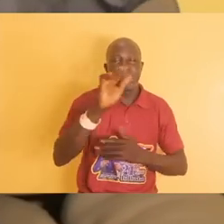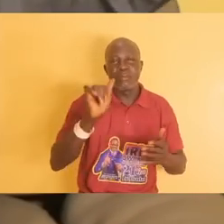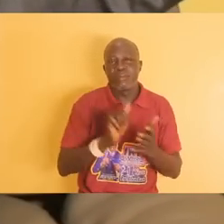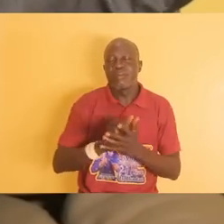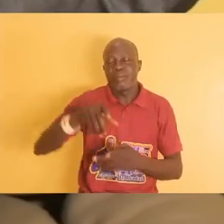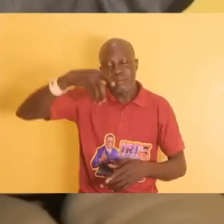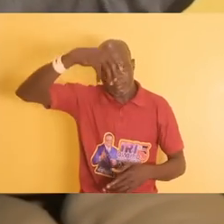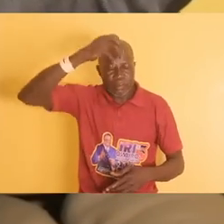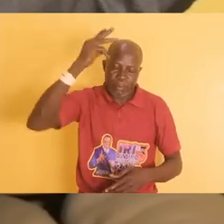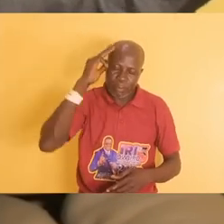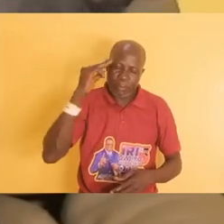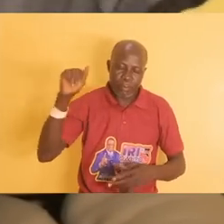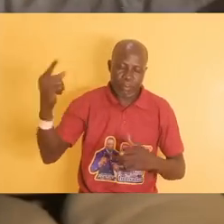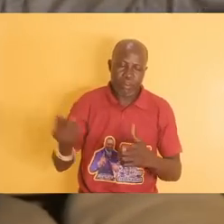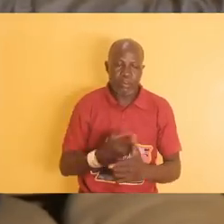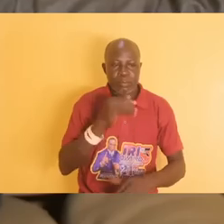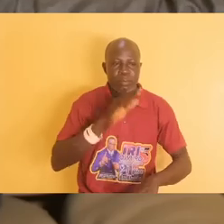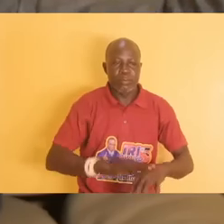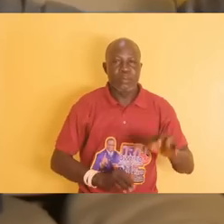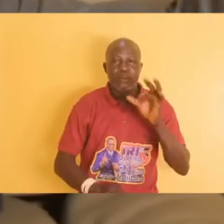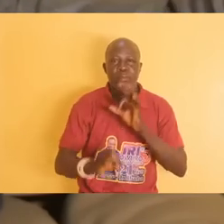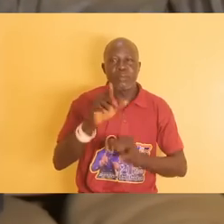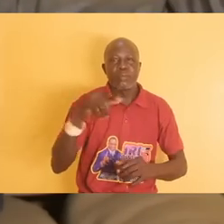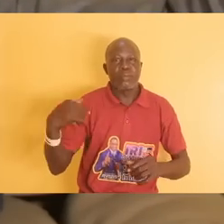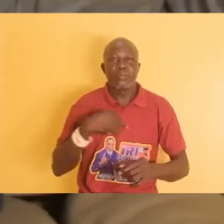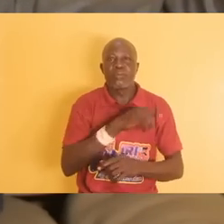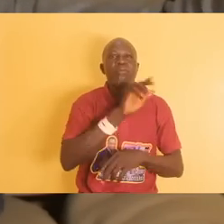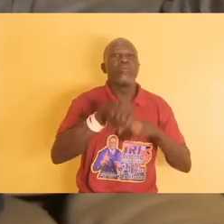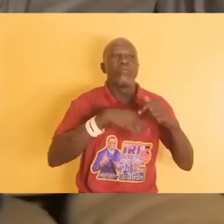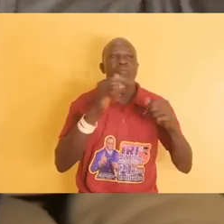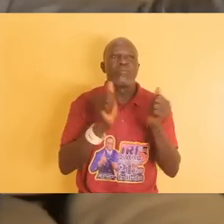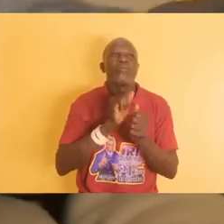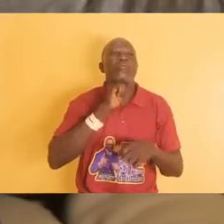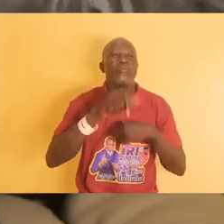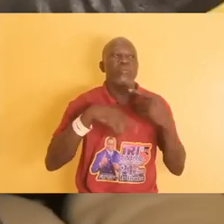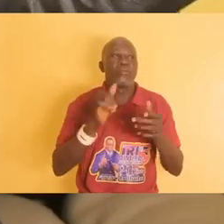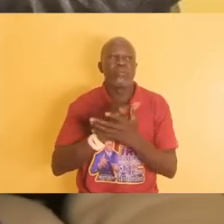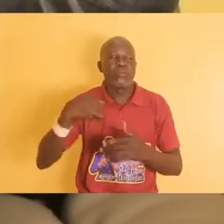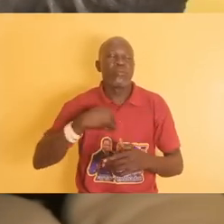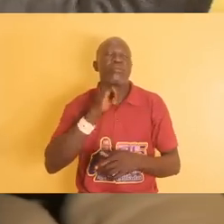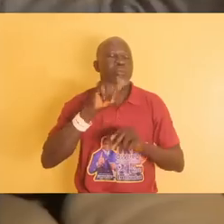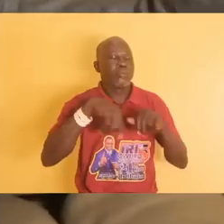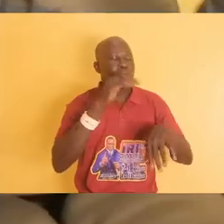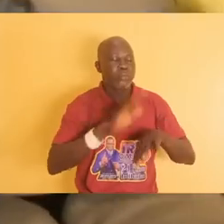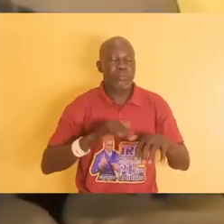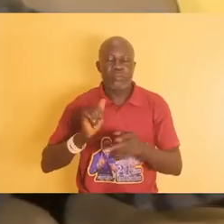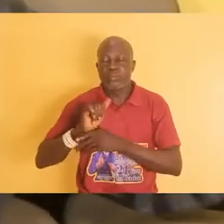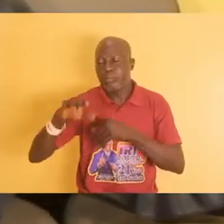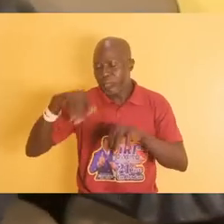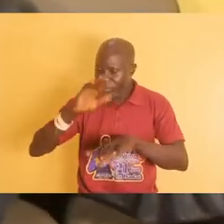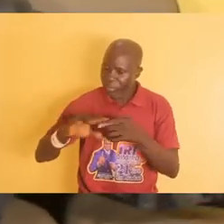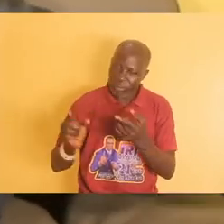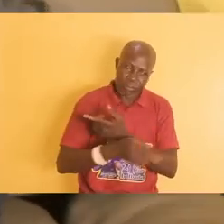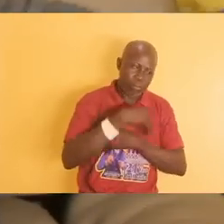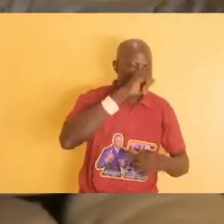se pe that Moses called unto nipe to ba tele wa wa ki yo lo that if you not go with us we cannot go o na ni mo pe lo ni o he's the one I call unto